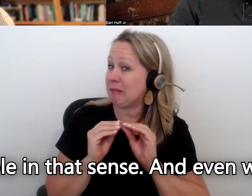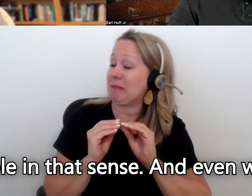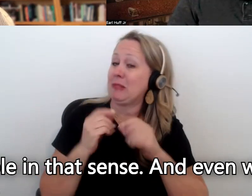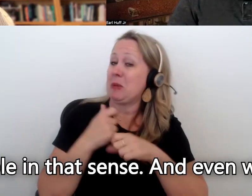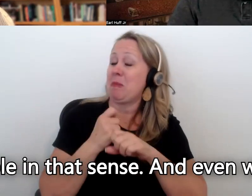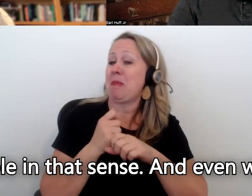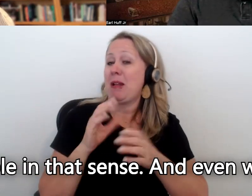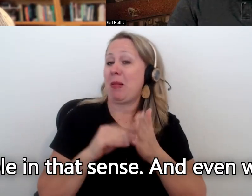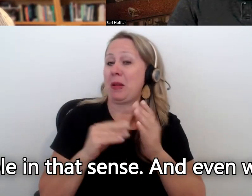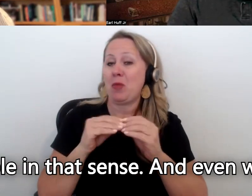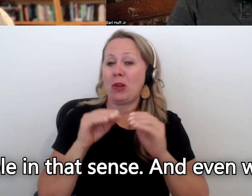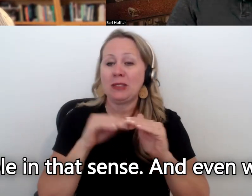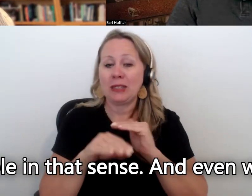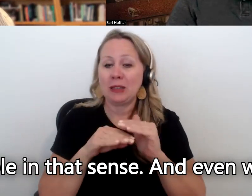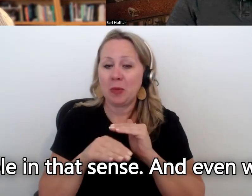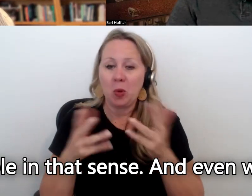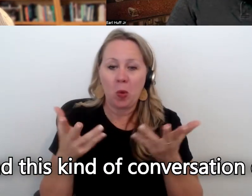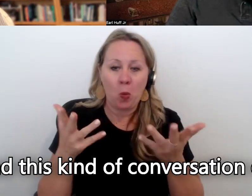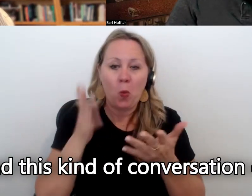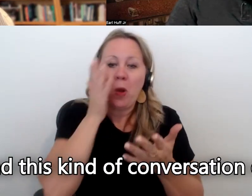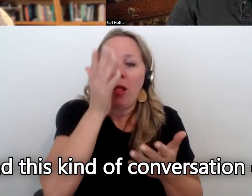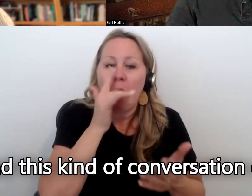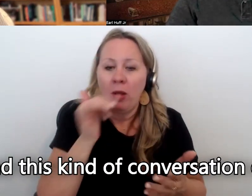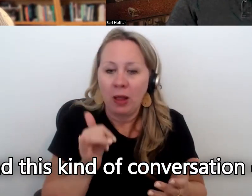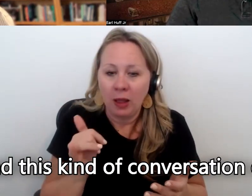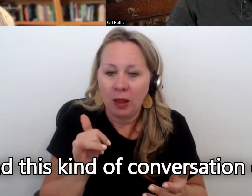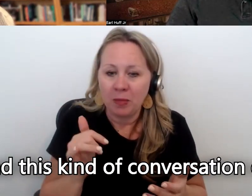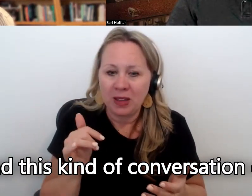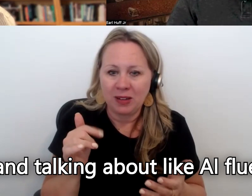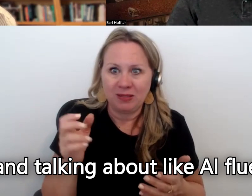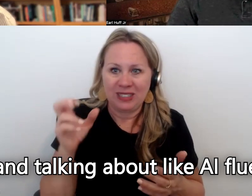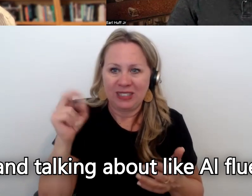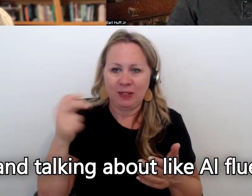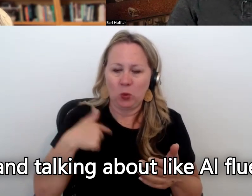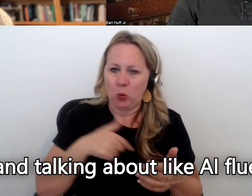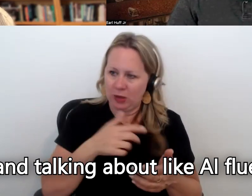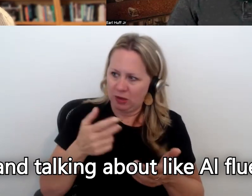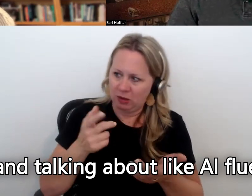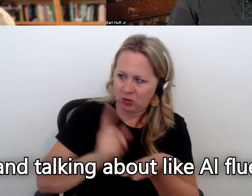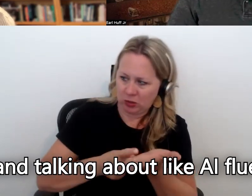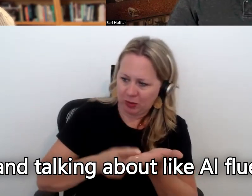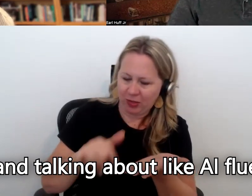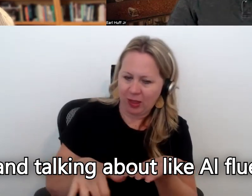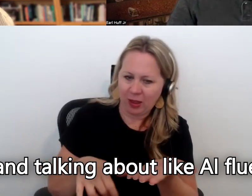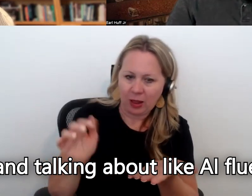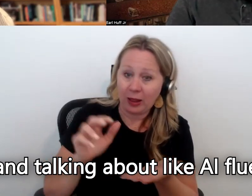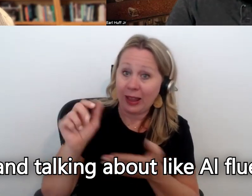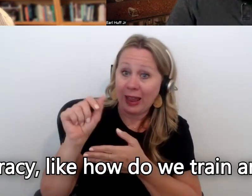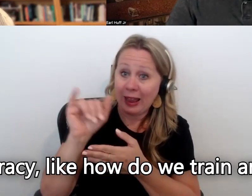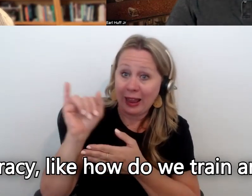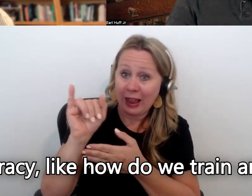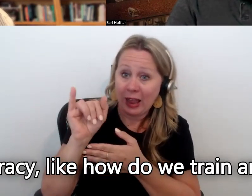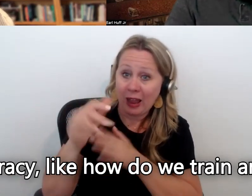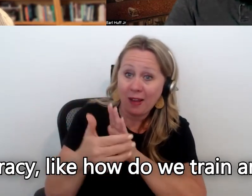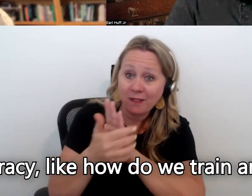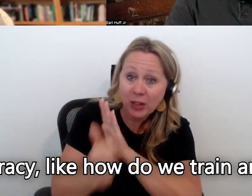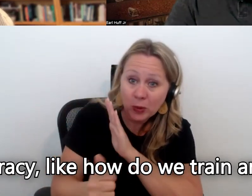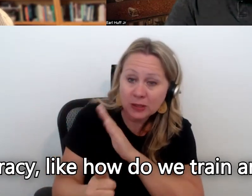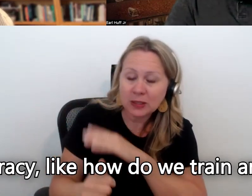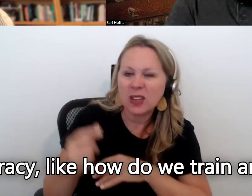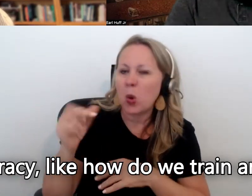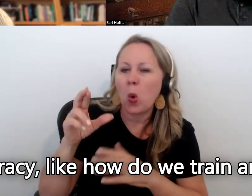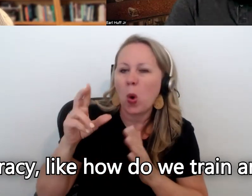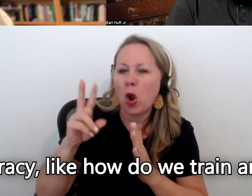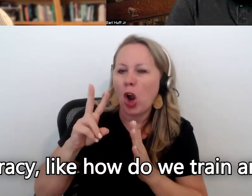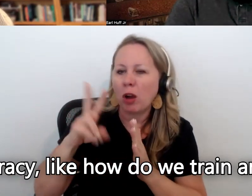accessible in that sense. And even we had this kind of conversation of faculty meeting talking about like AI fluency or literacy, like